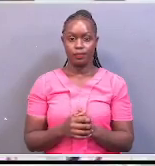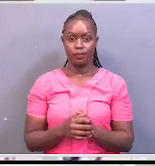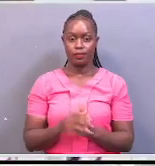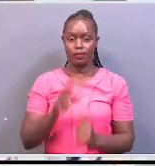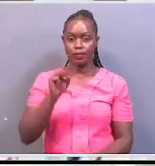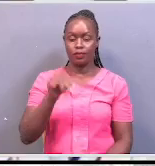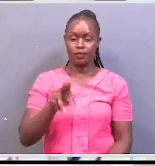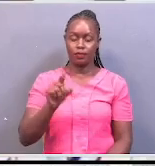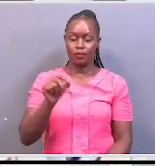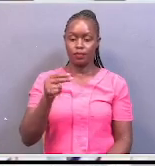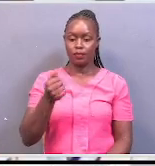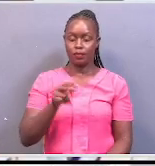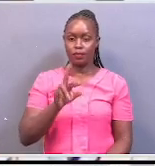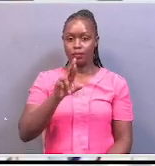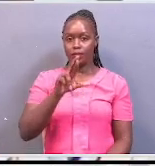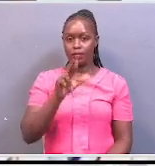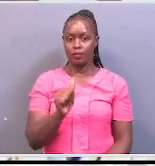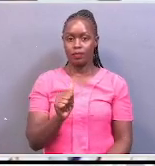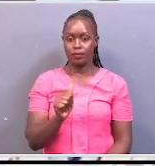Mudhaura has